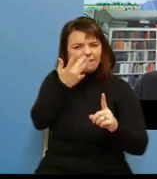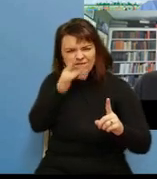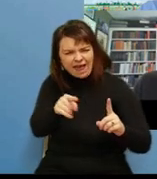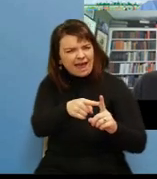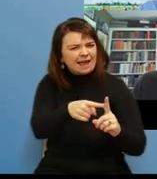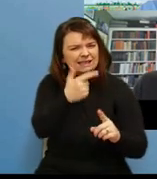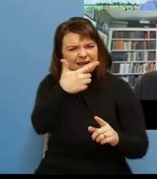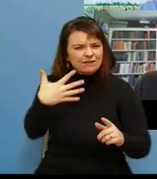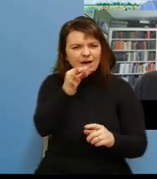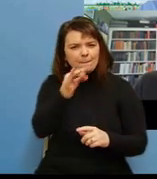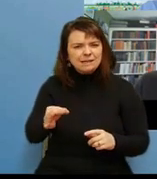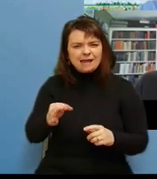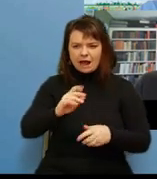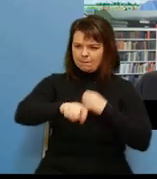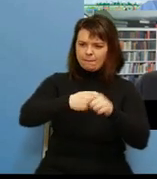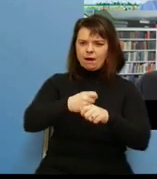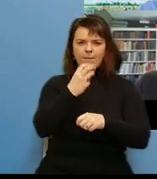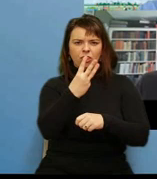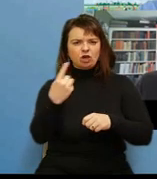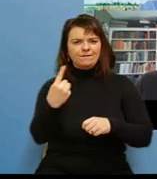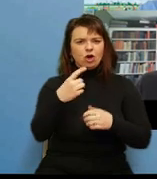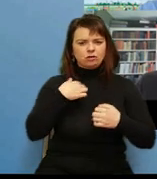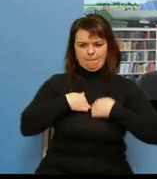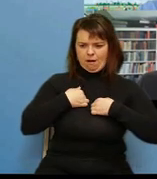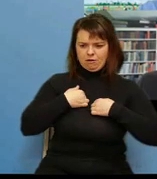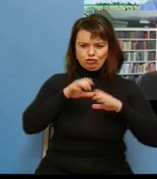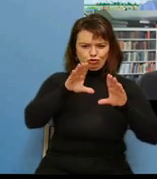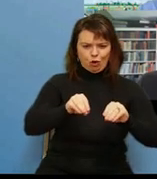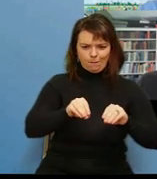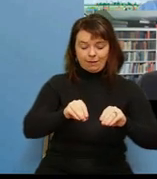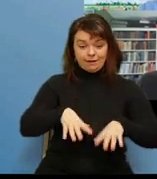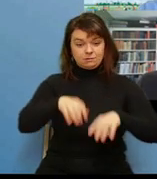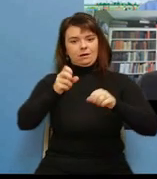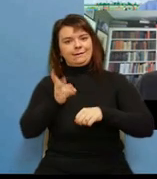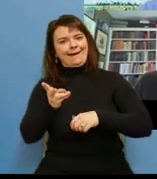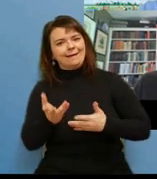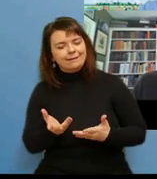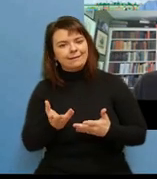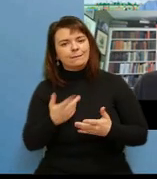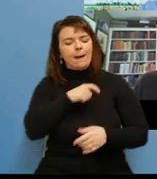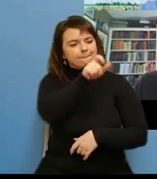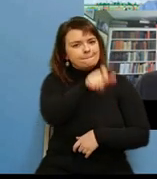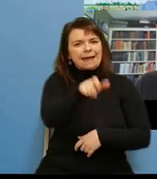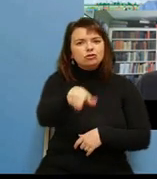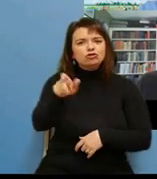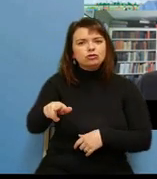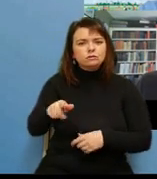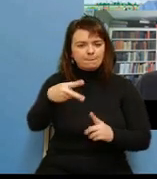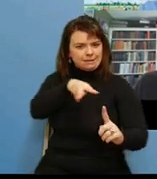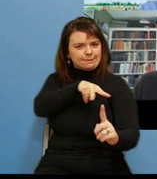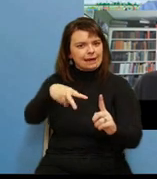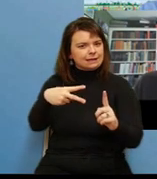is an artificial one in a way, isn't it? 75% by 31st of March, and then you kind of stop and start again. But presumably from a patient perspective,